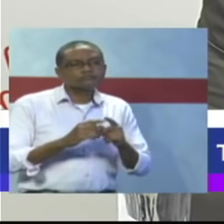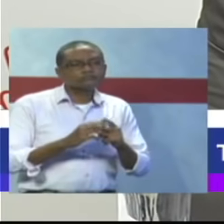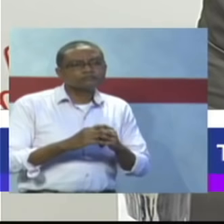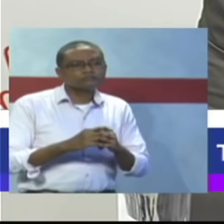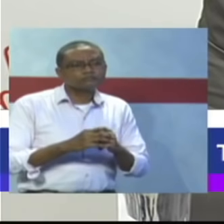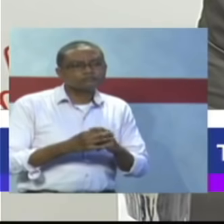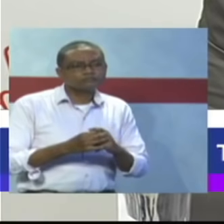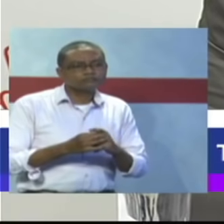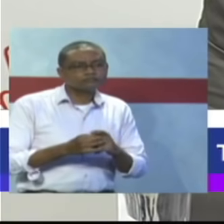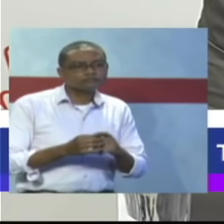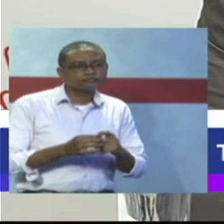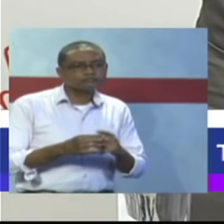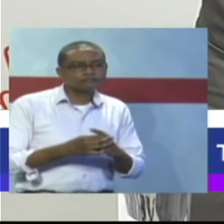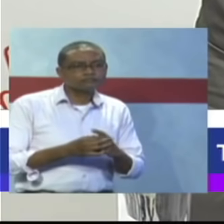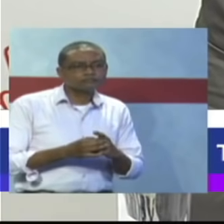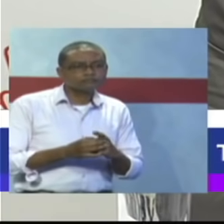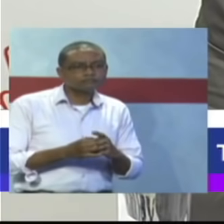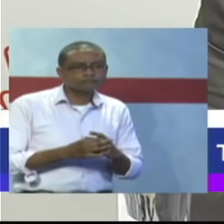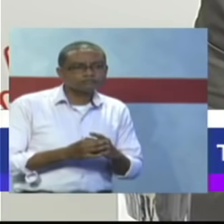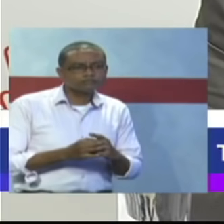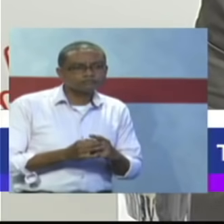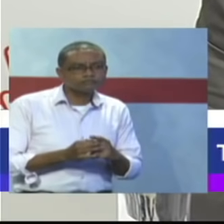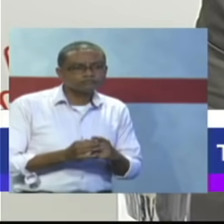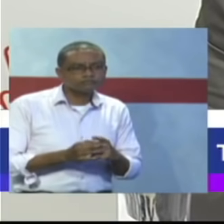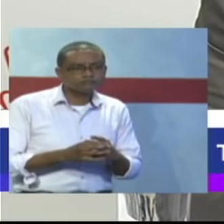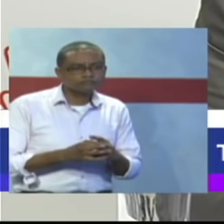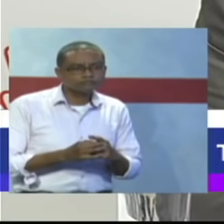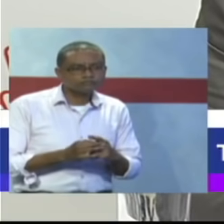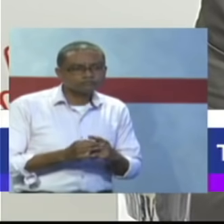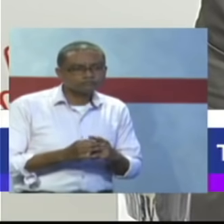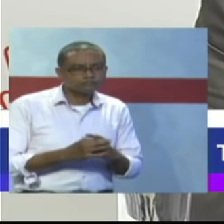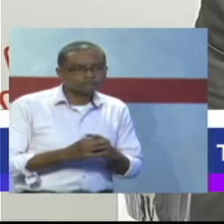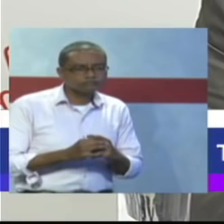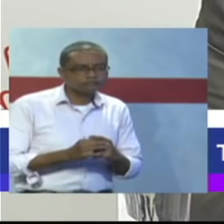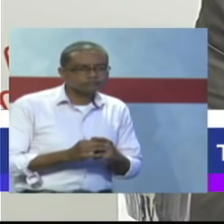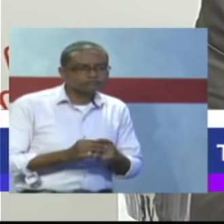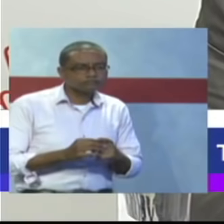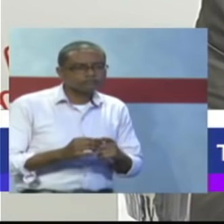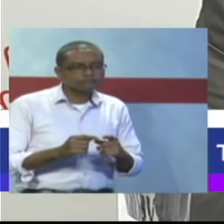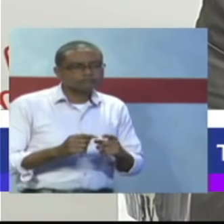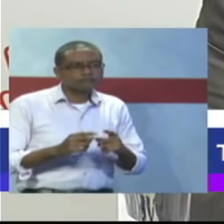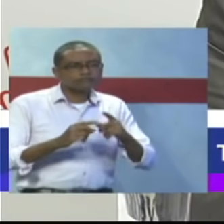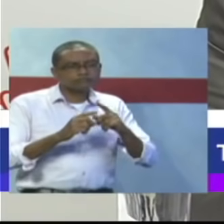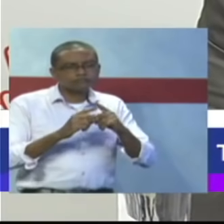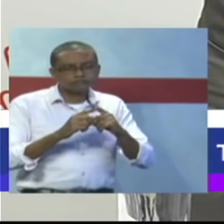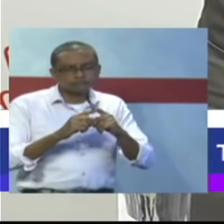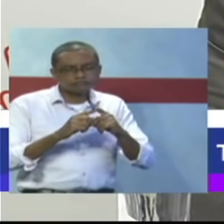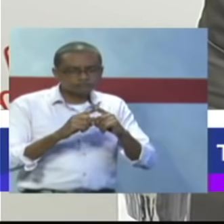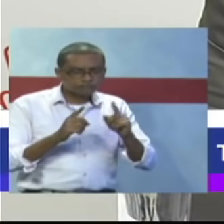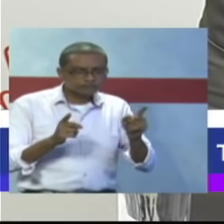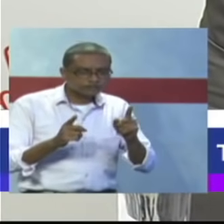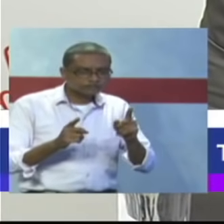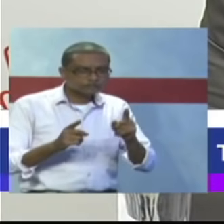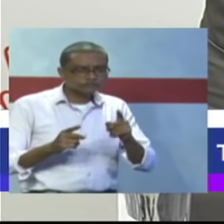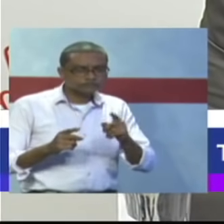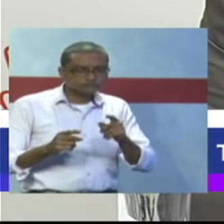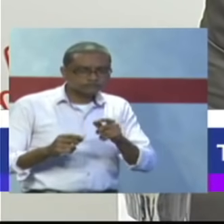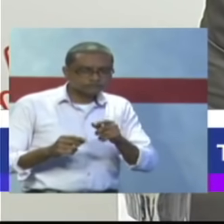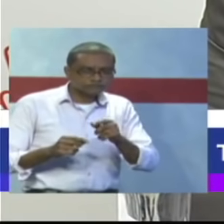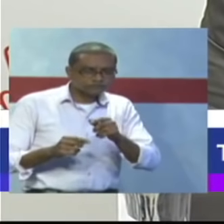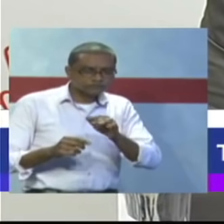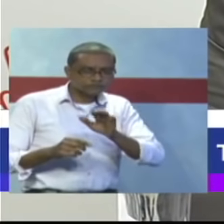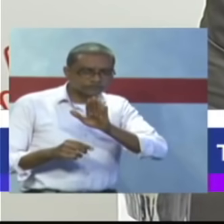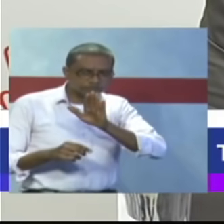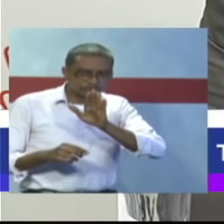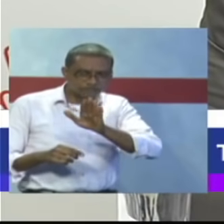need to avoid making specific reference to the specific and individual health status of